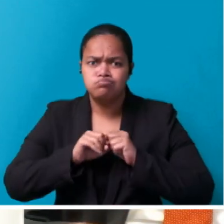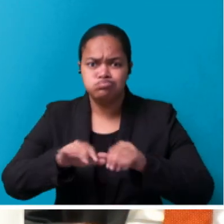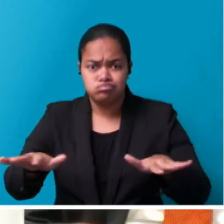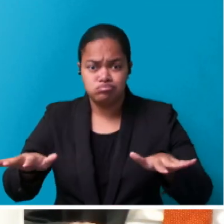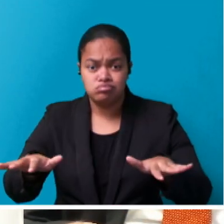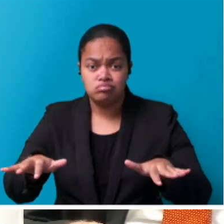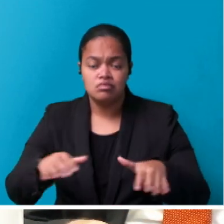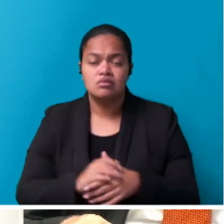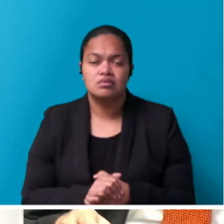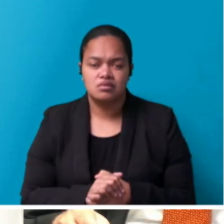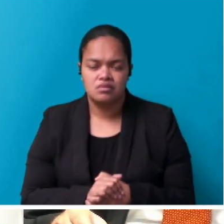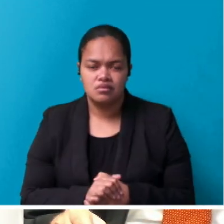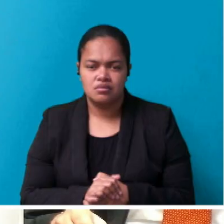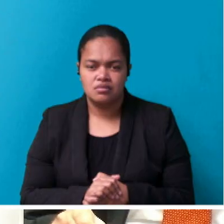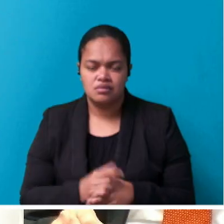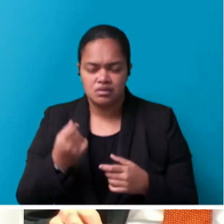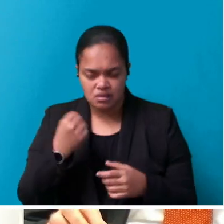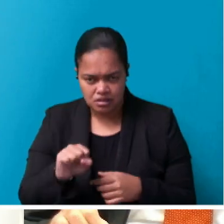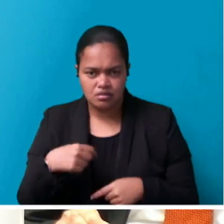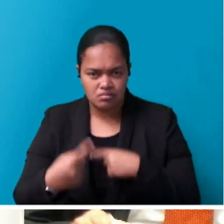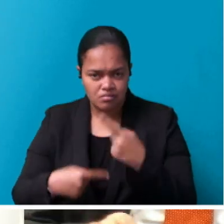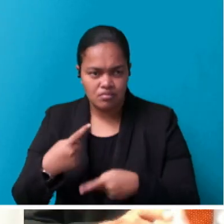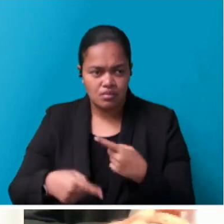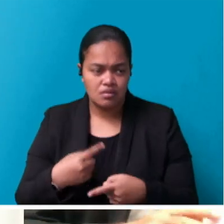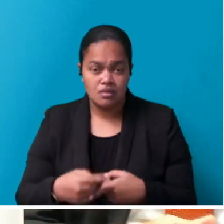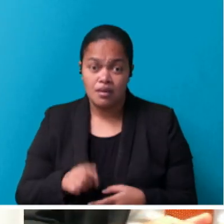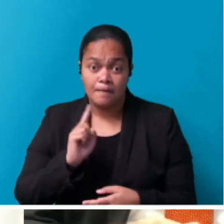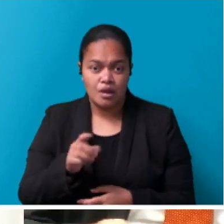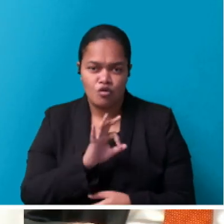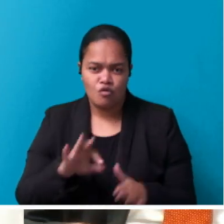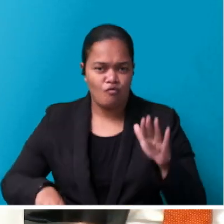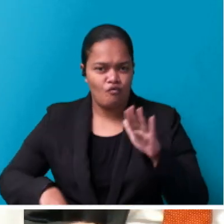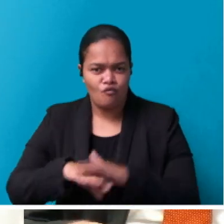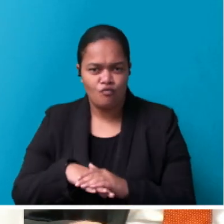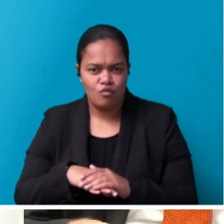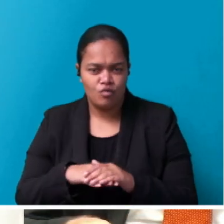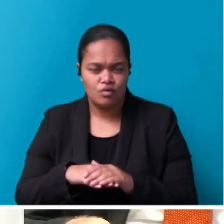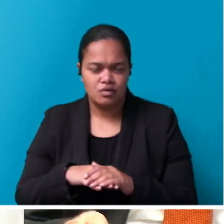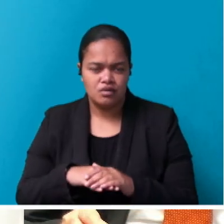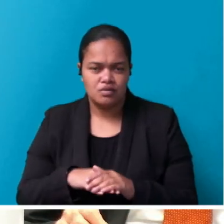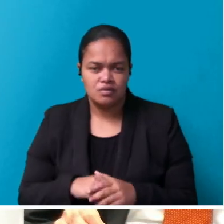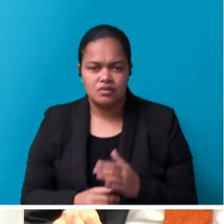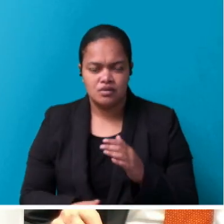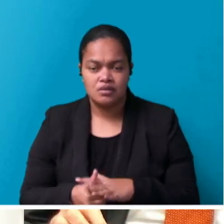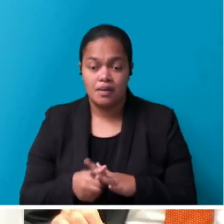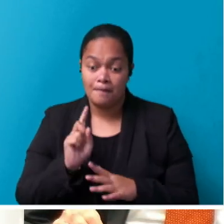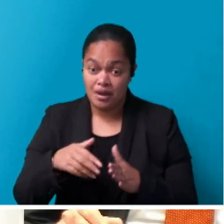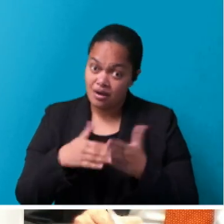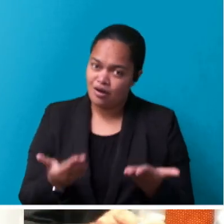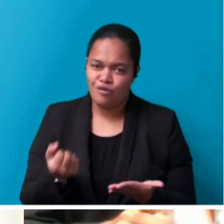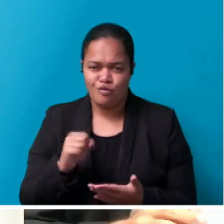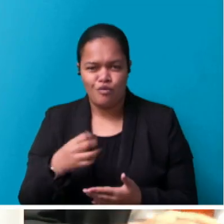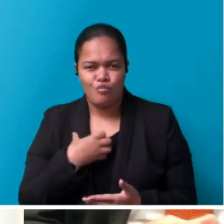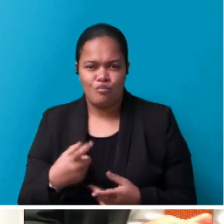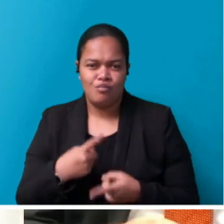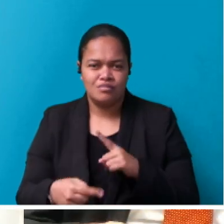partially tapped, one that was not fully embraced. This is no longer the case. This